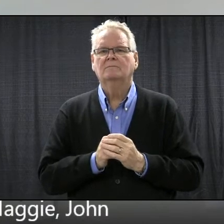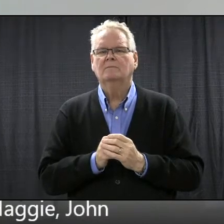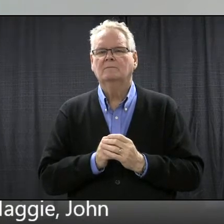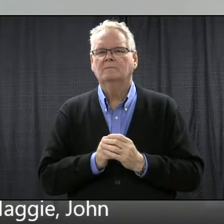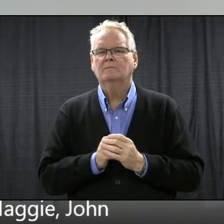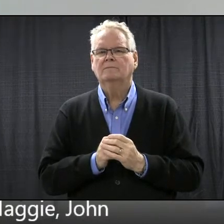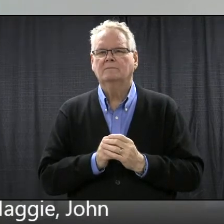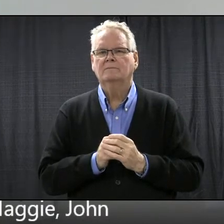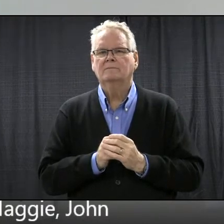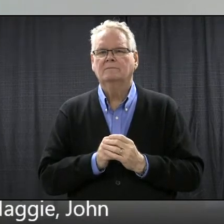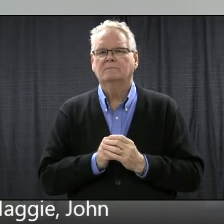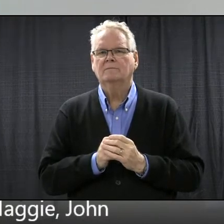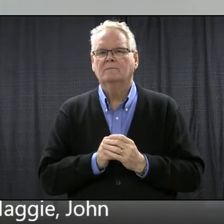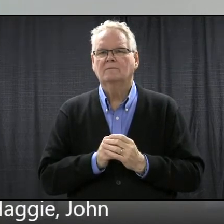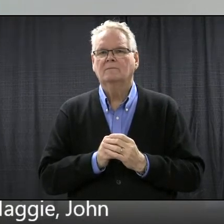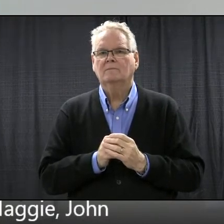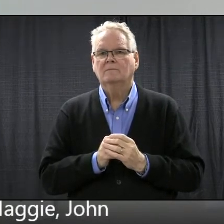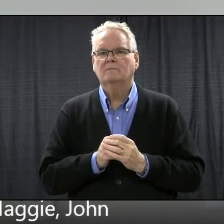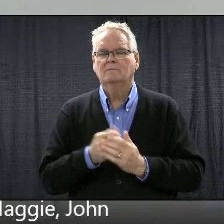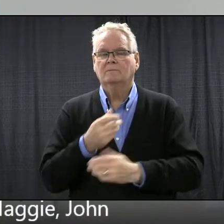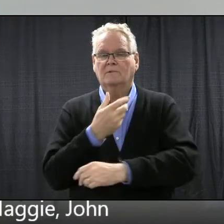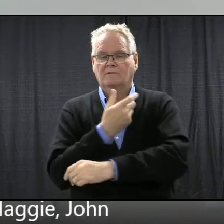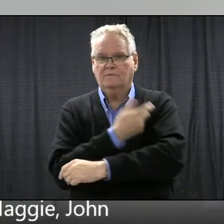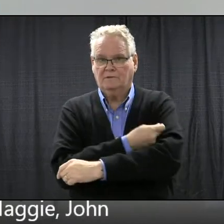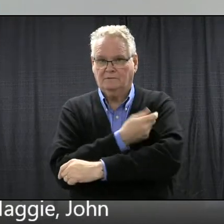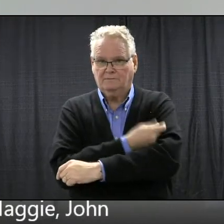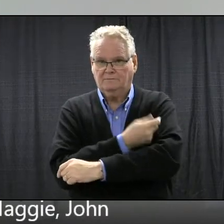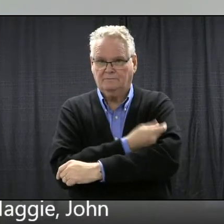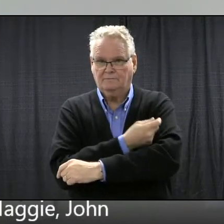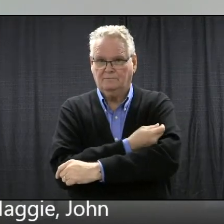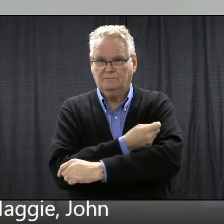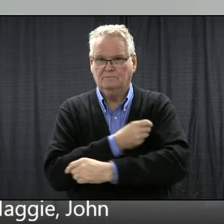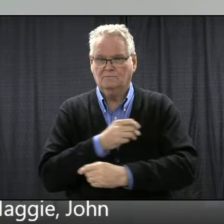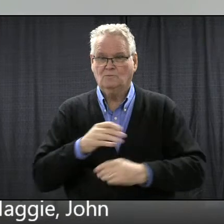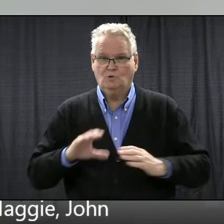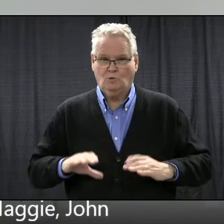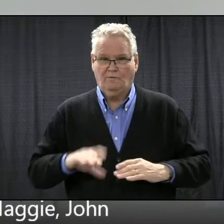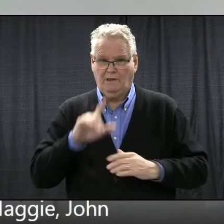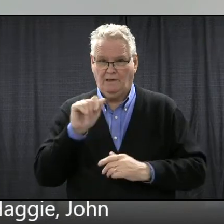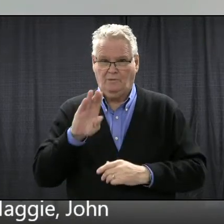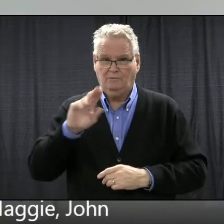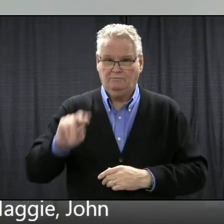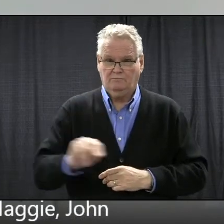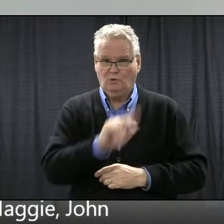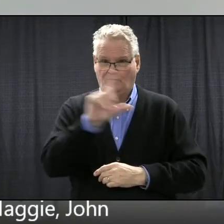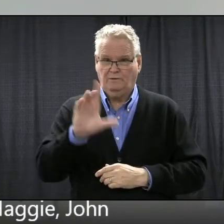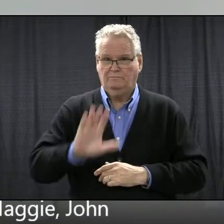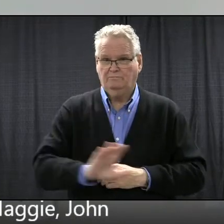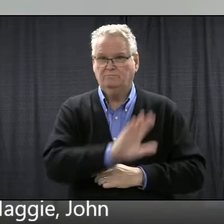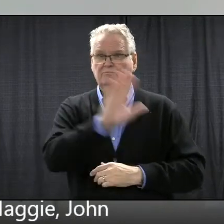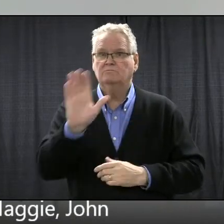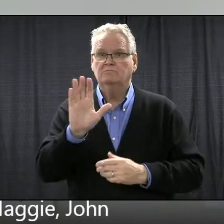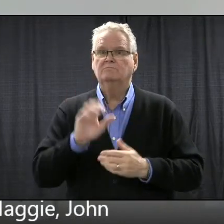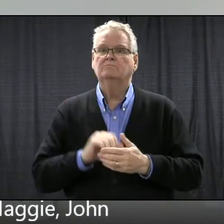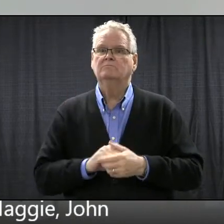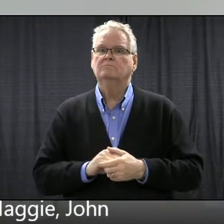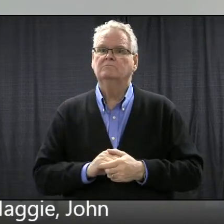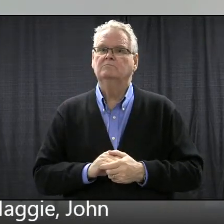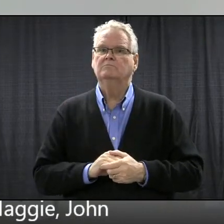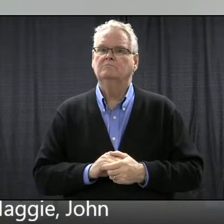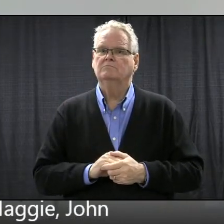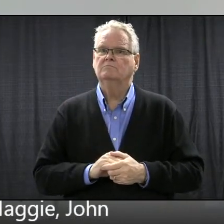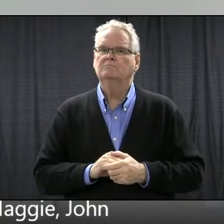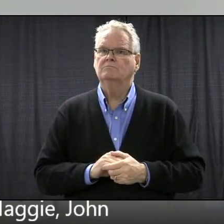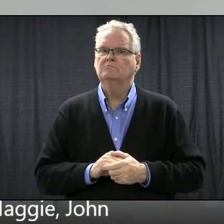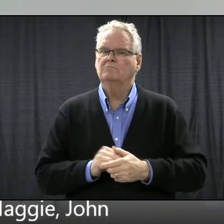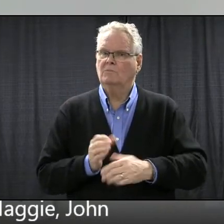Our vaccination status across the province is good. We have made way better progress